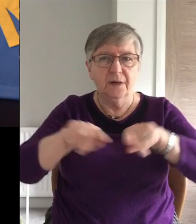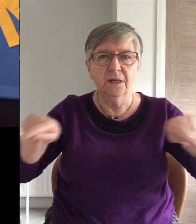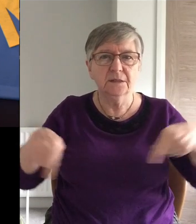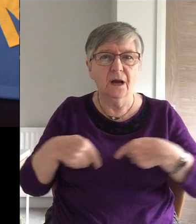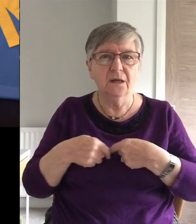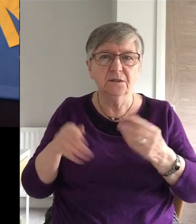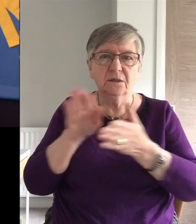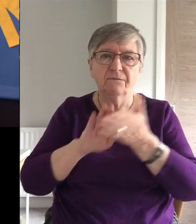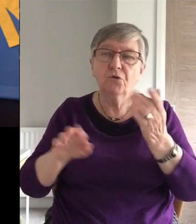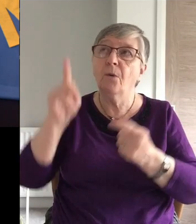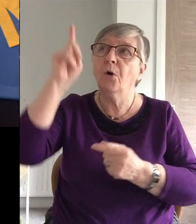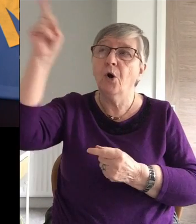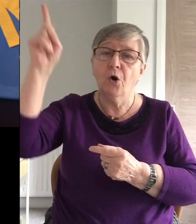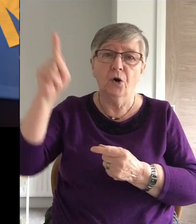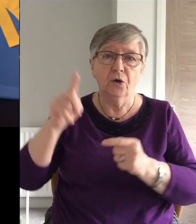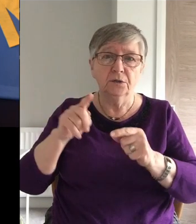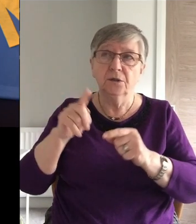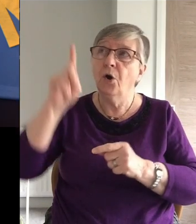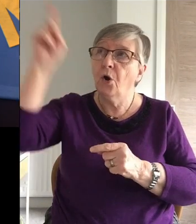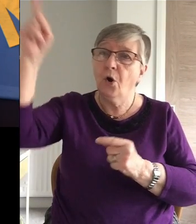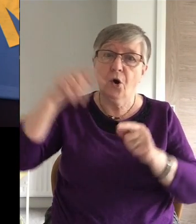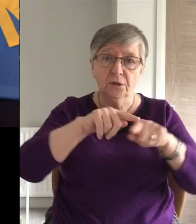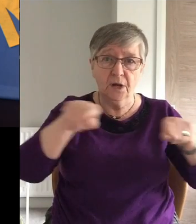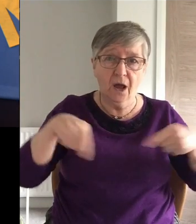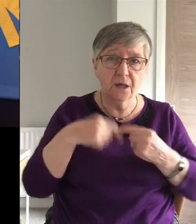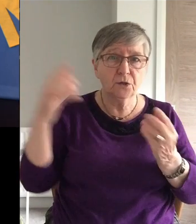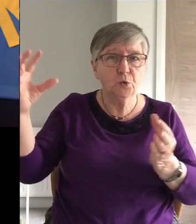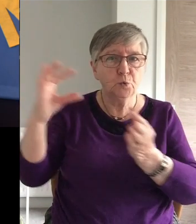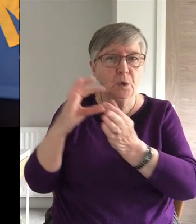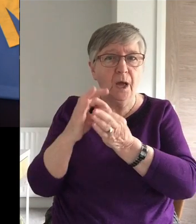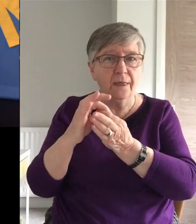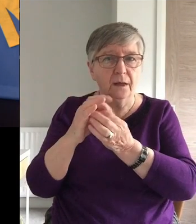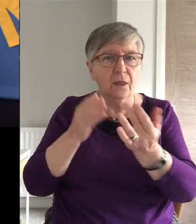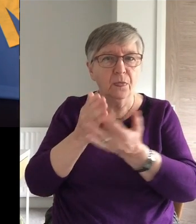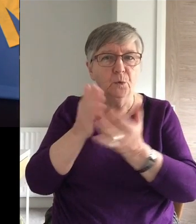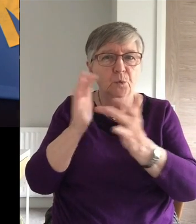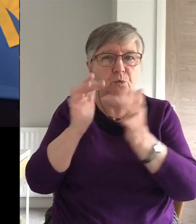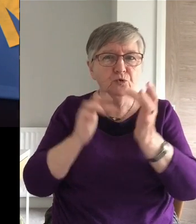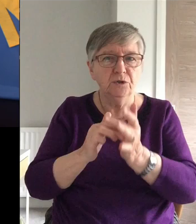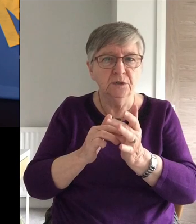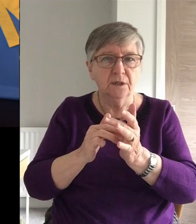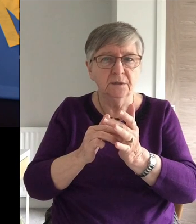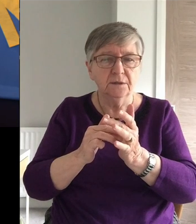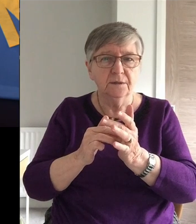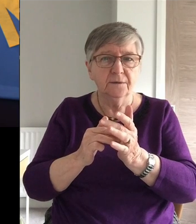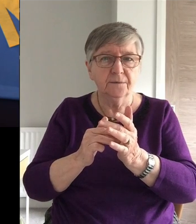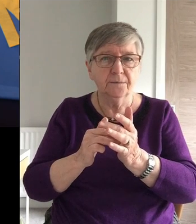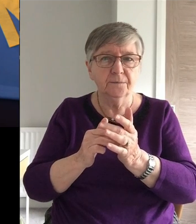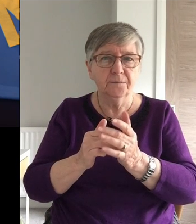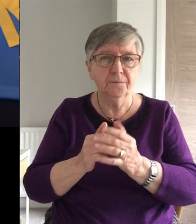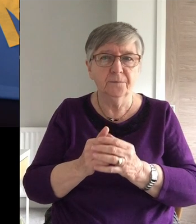has reconciled you and this fallen and broken humanity.